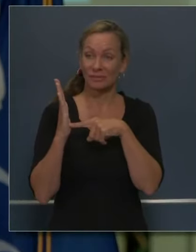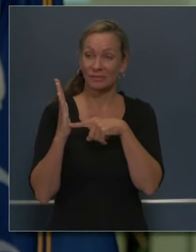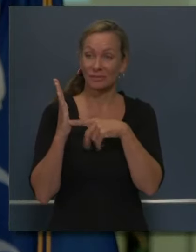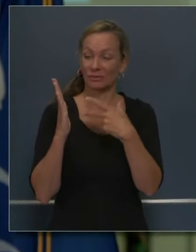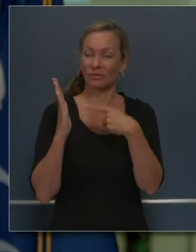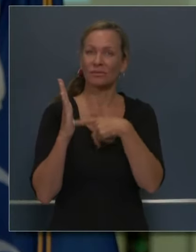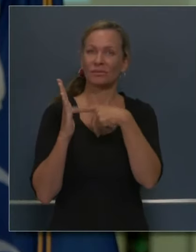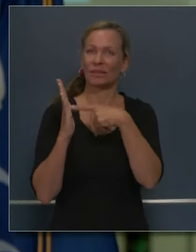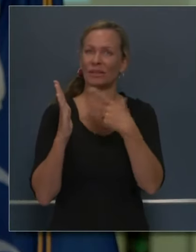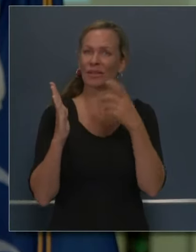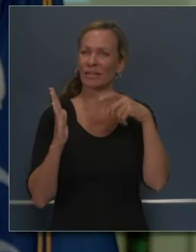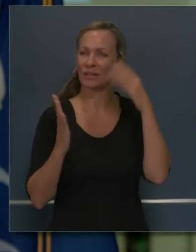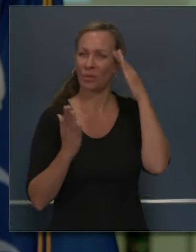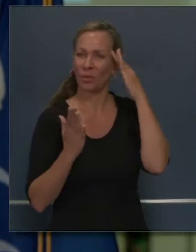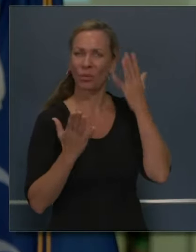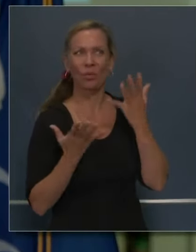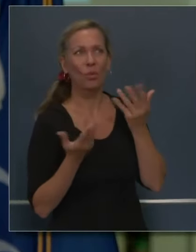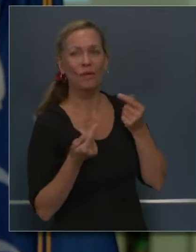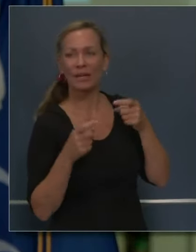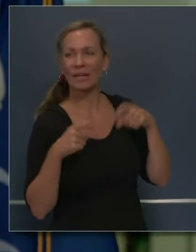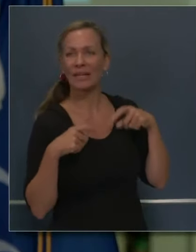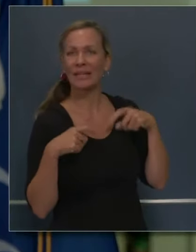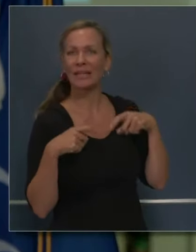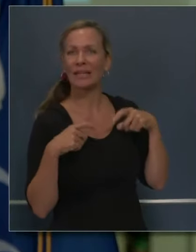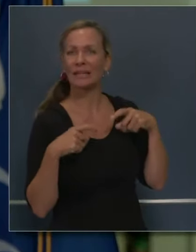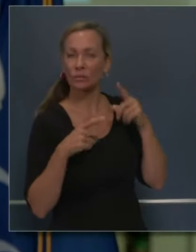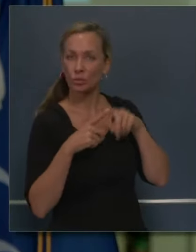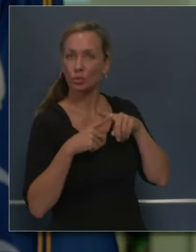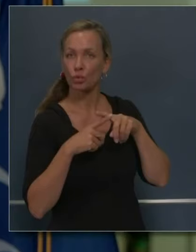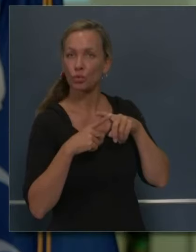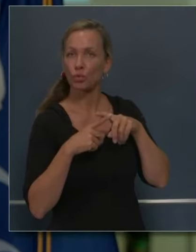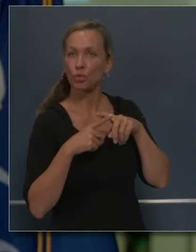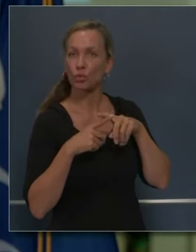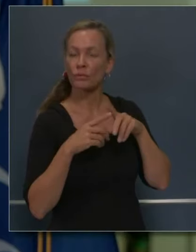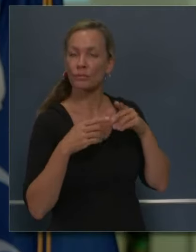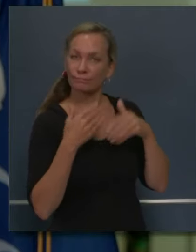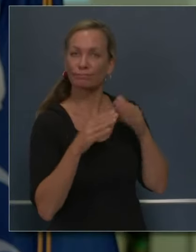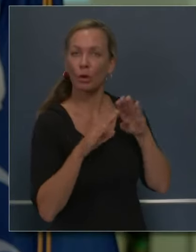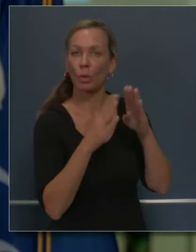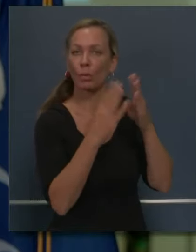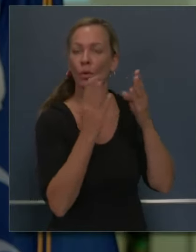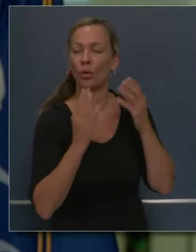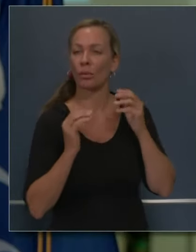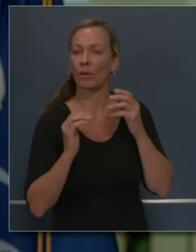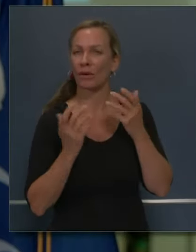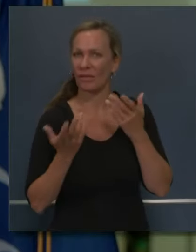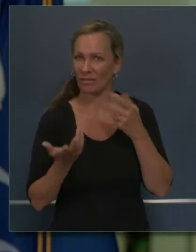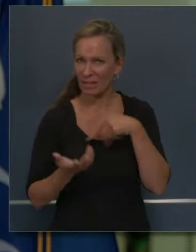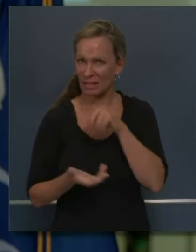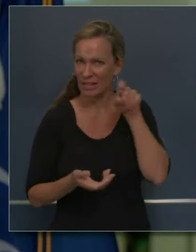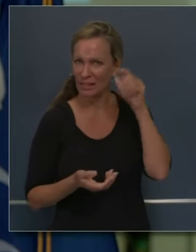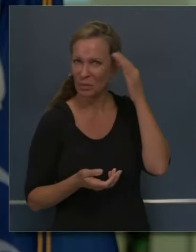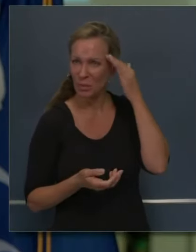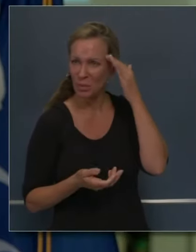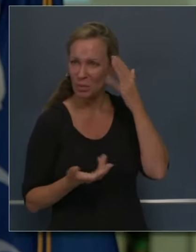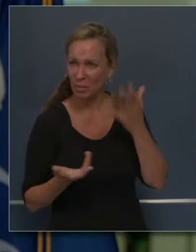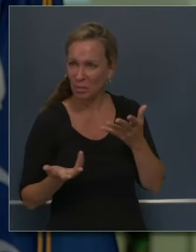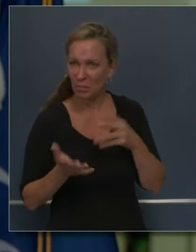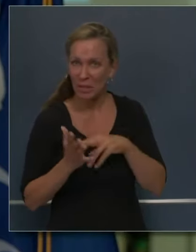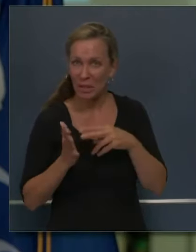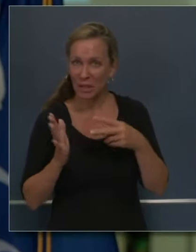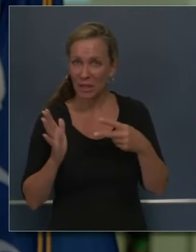coming out, or if you said this week, I'd like you to clarify that. But is this are you looking to craft something that's going to be individualized to the county, or